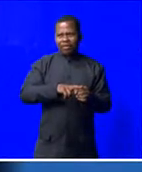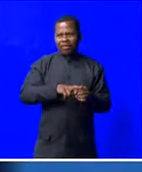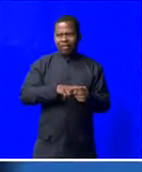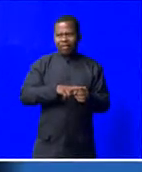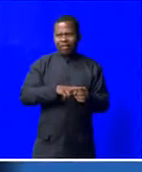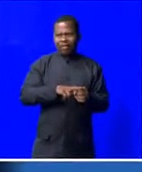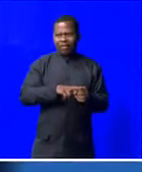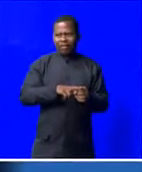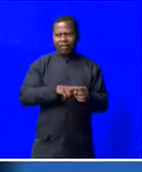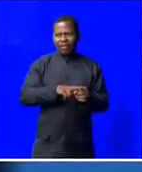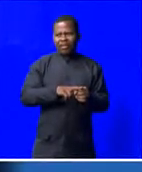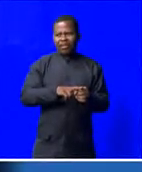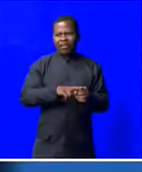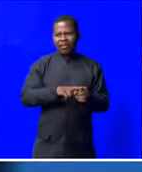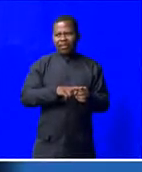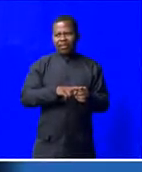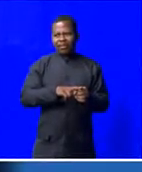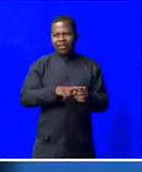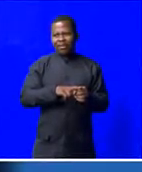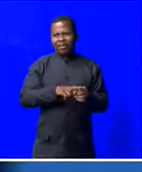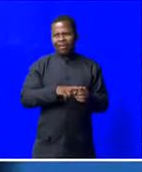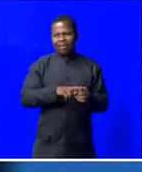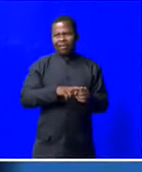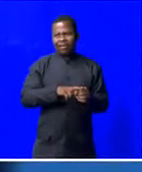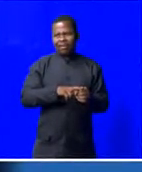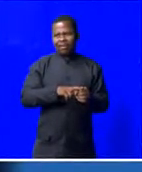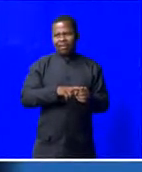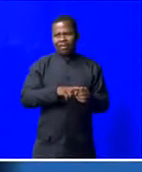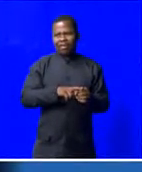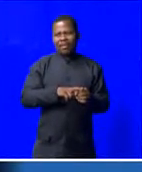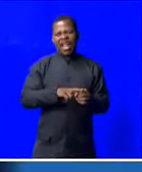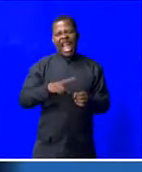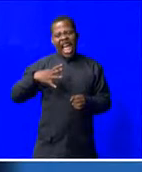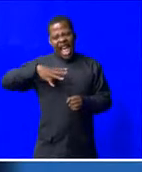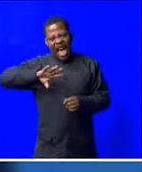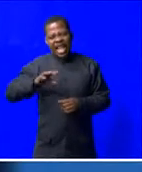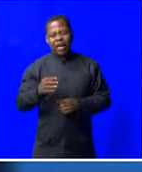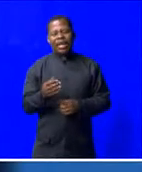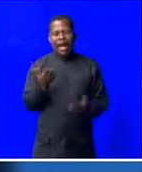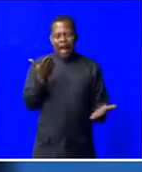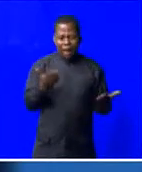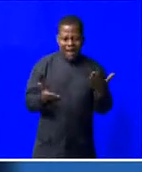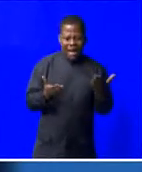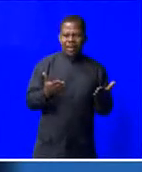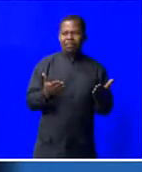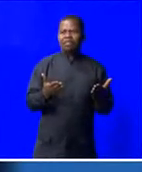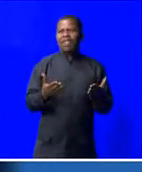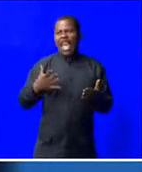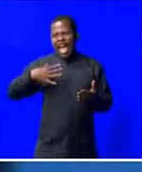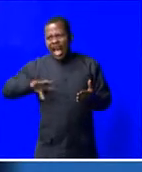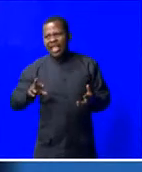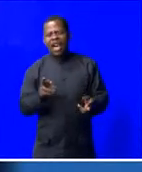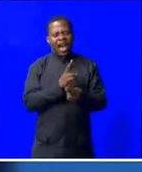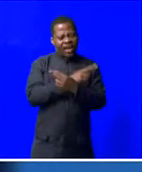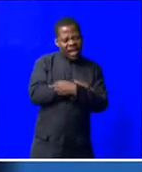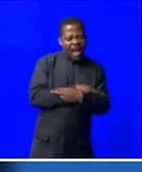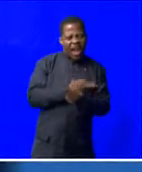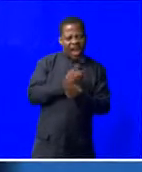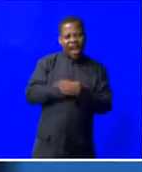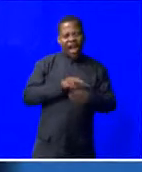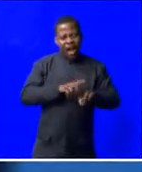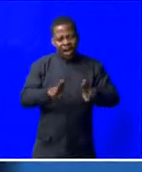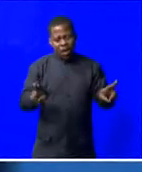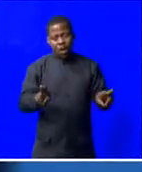Labanya bati, I know no mshambe sim kipa labani lamaningi, sizwenze ma retrenchments. Last what in masu when the retrenchments in